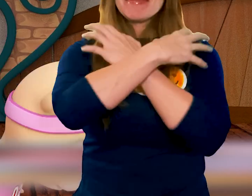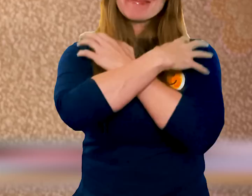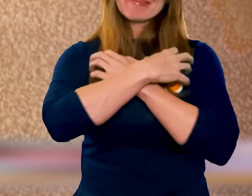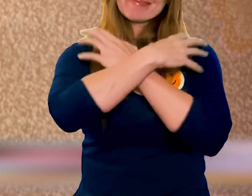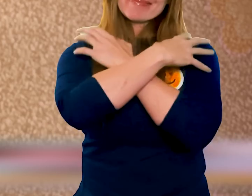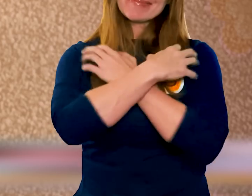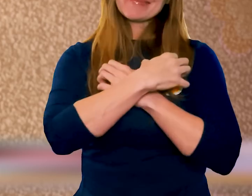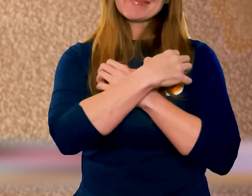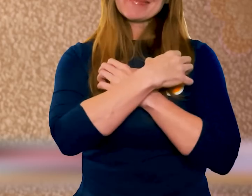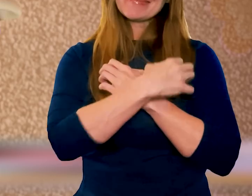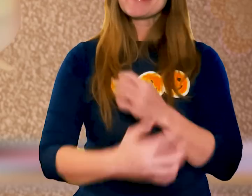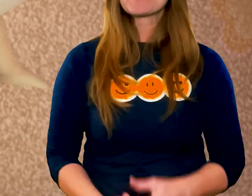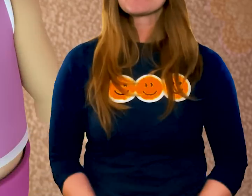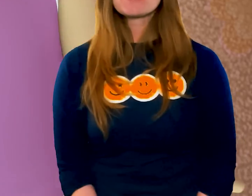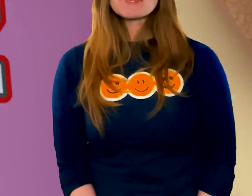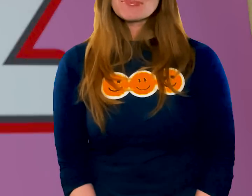my teddy teddy